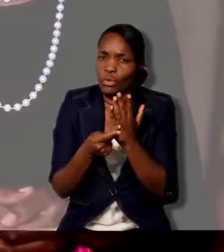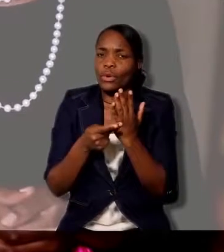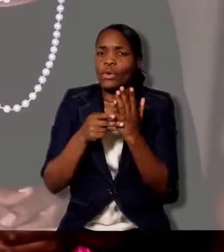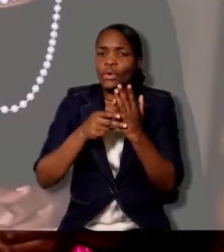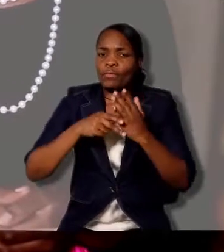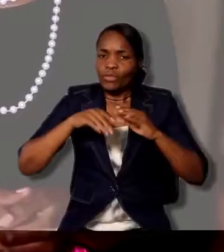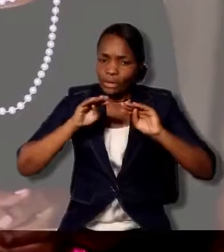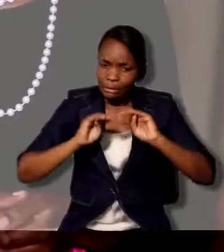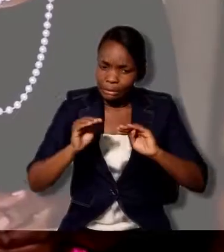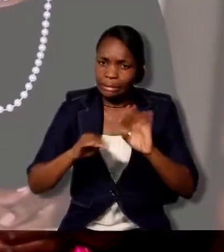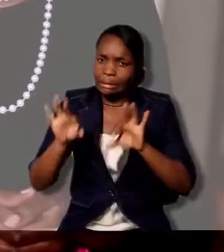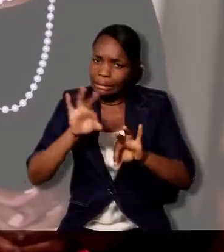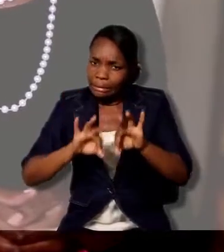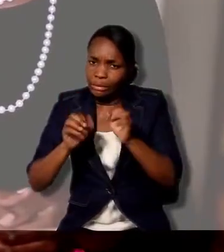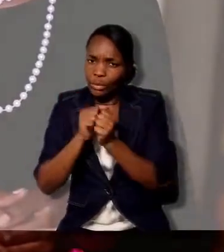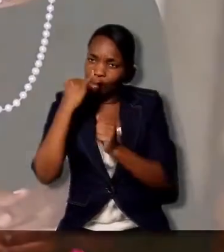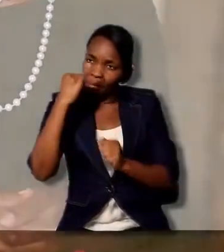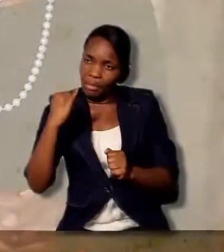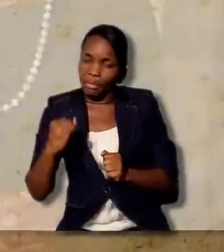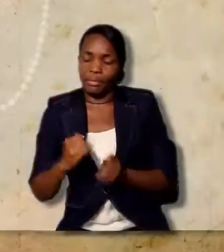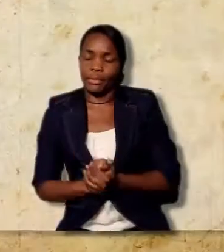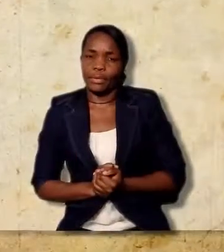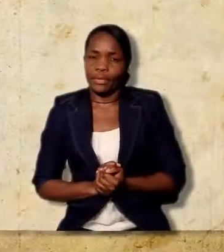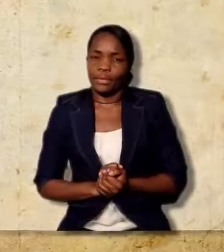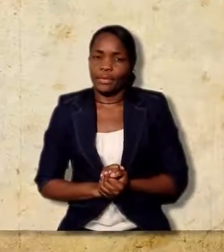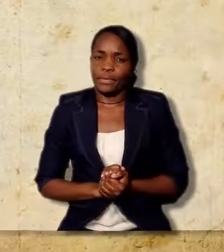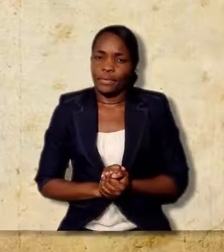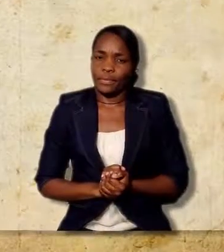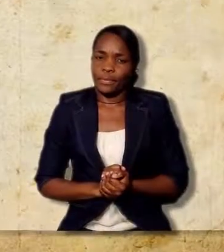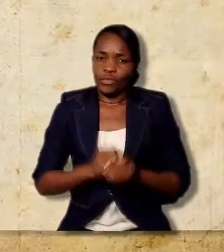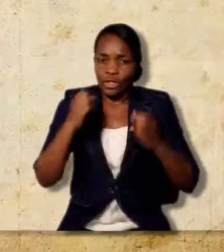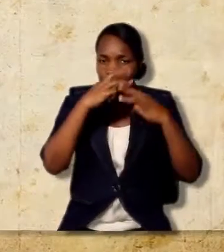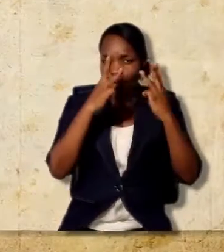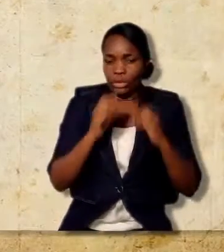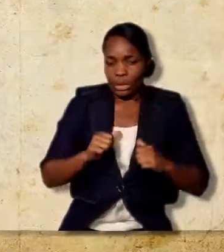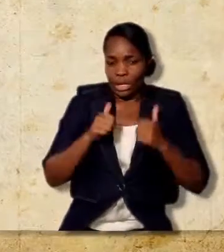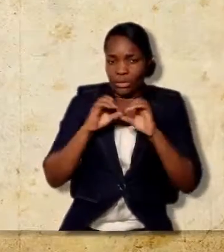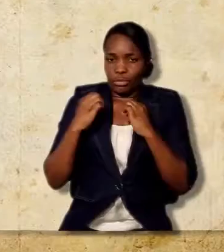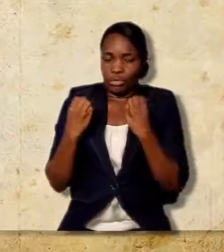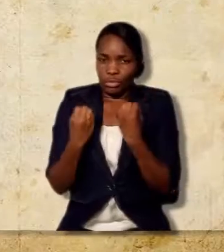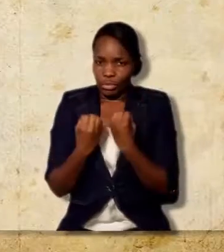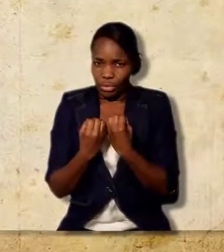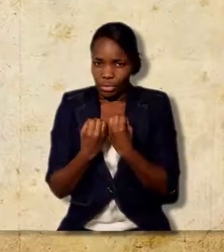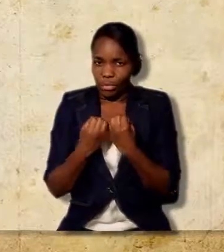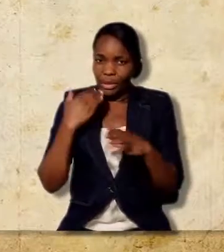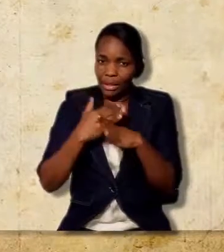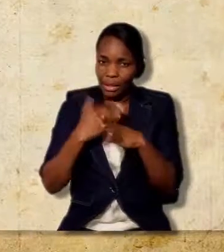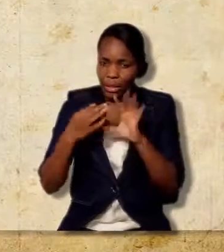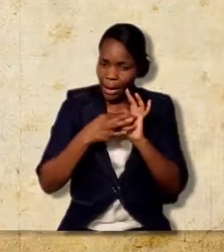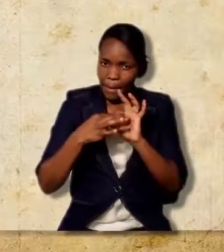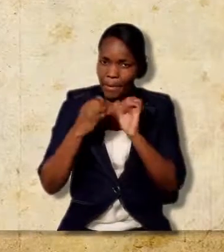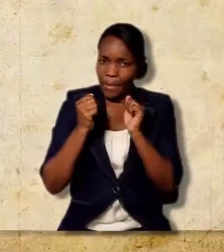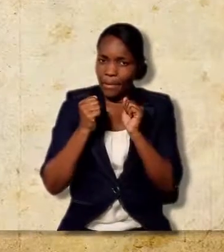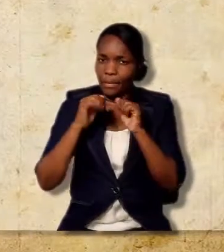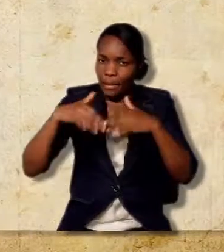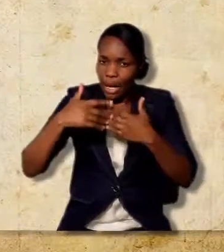in education, science, and the arts. The World Health Organization acts as a coordinating authority